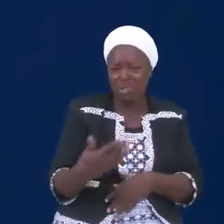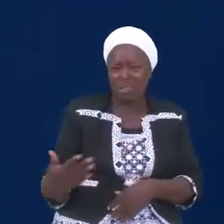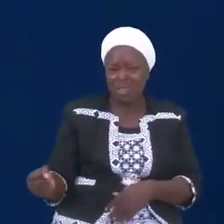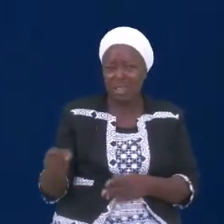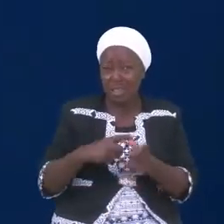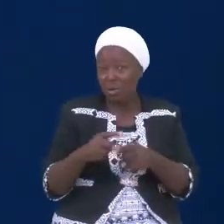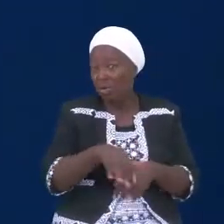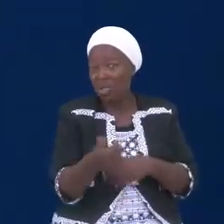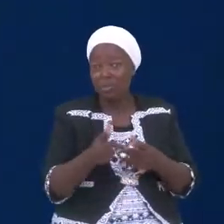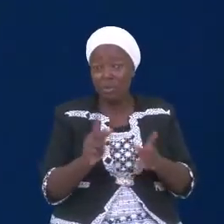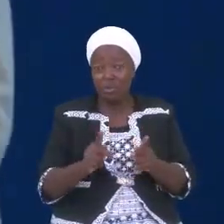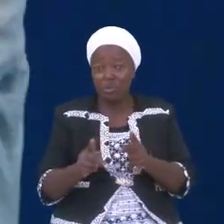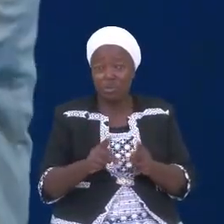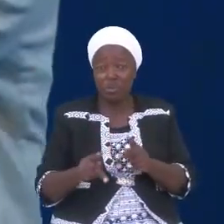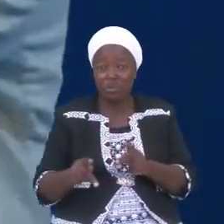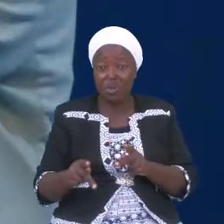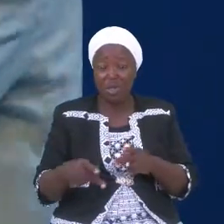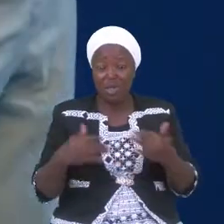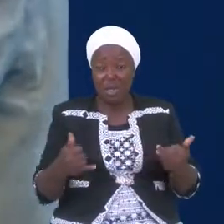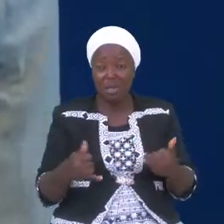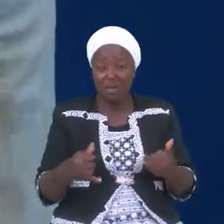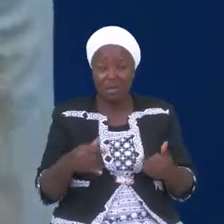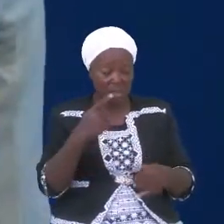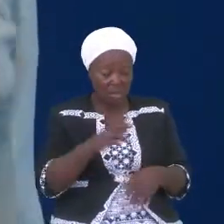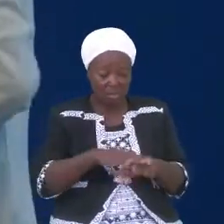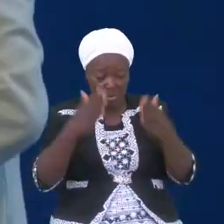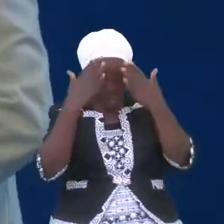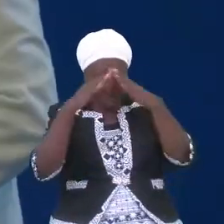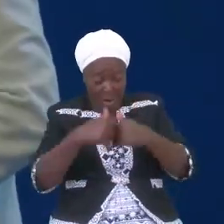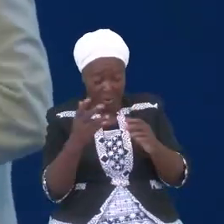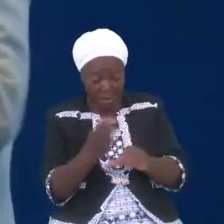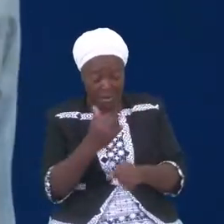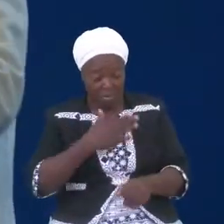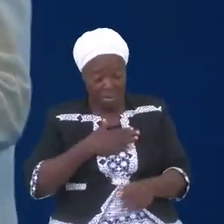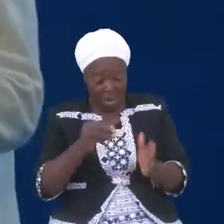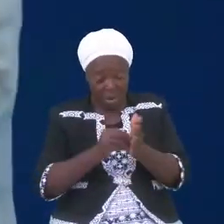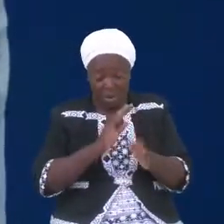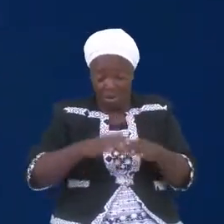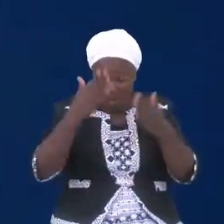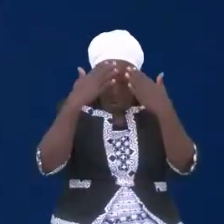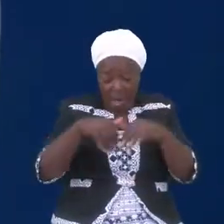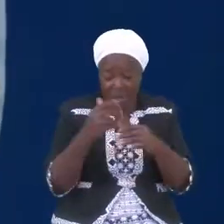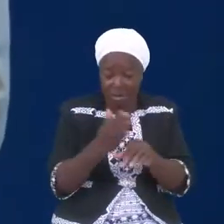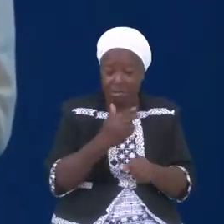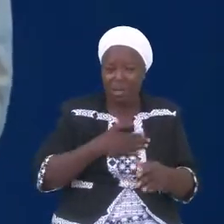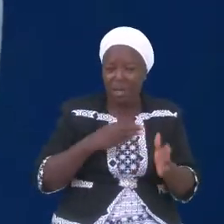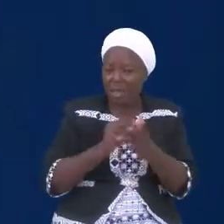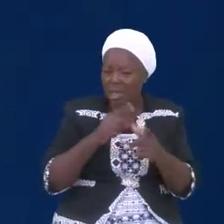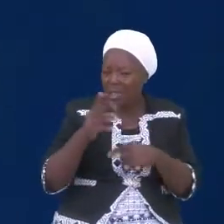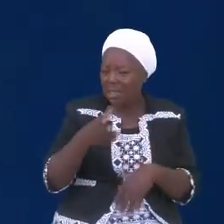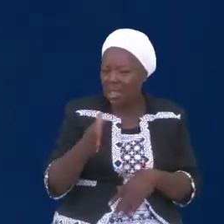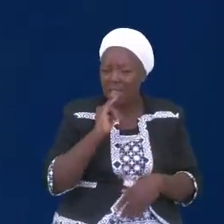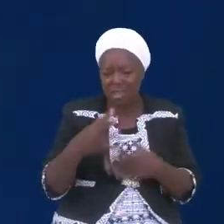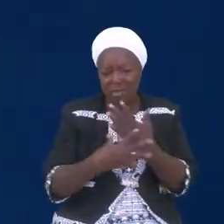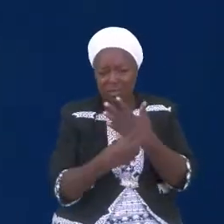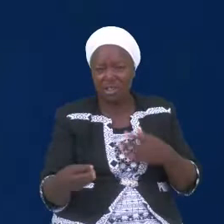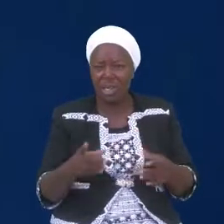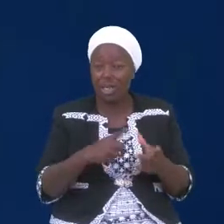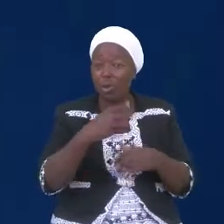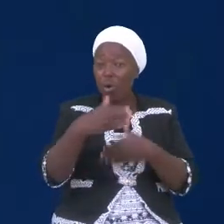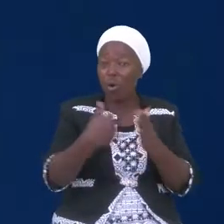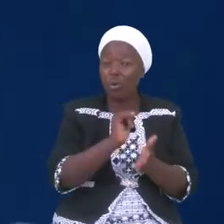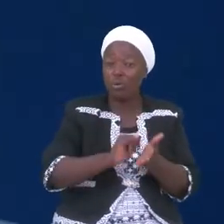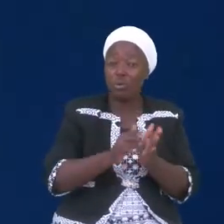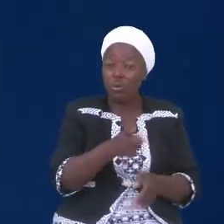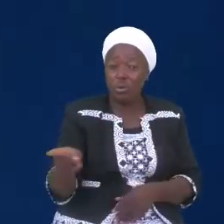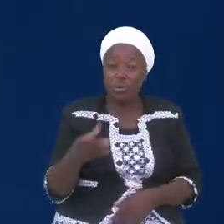other people give, and how I got my own, how I got my own. And then there's emulation, all those